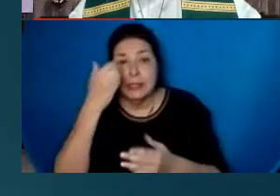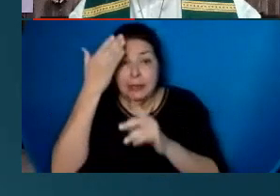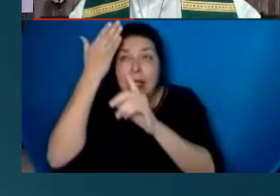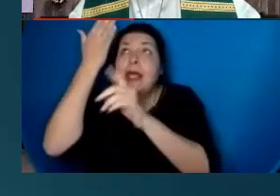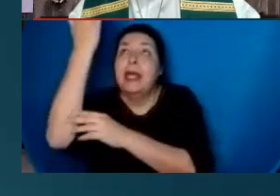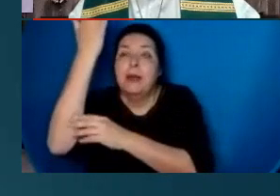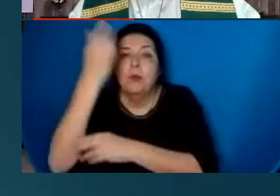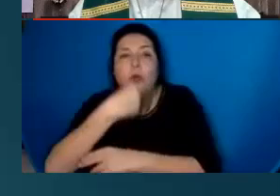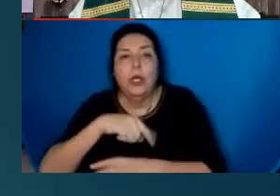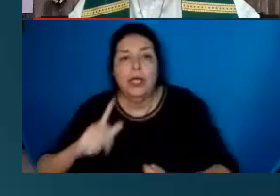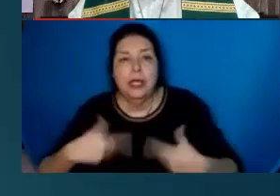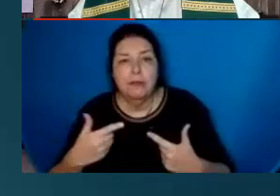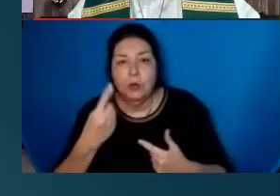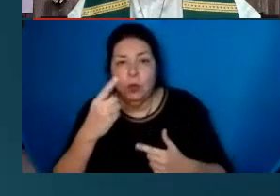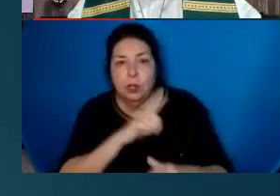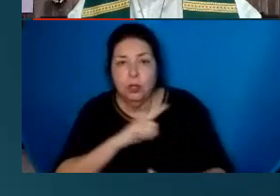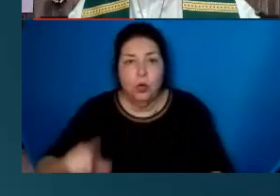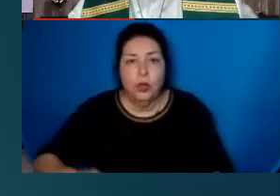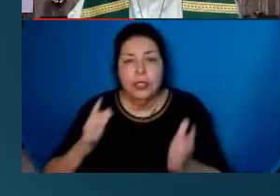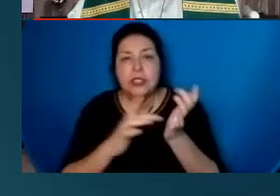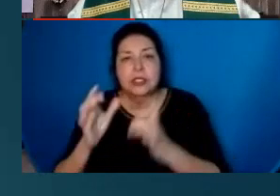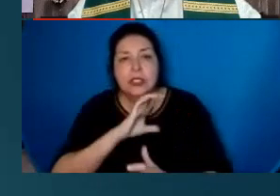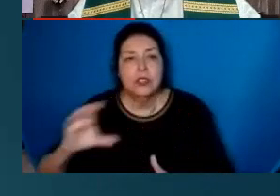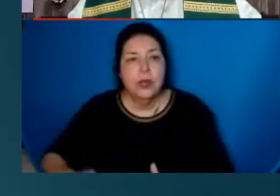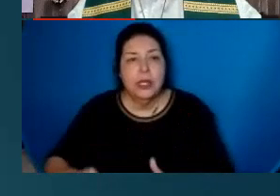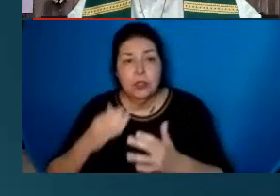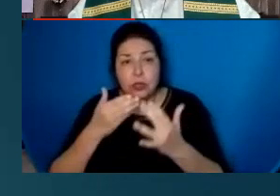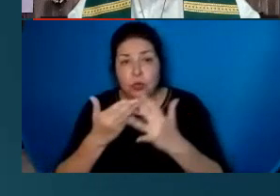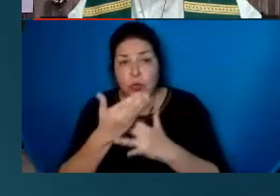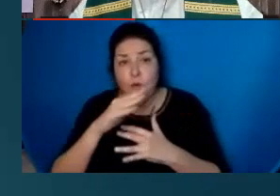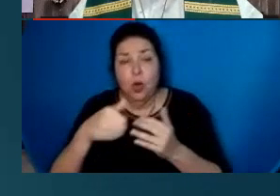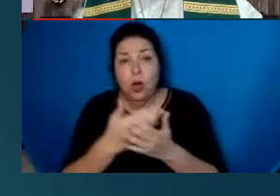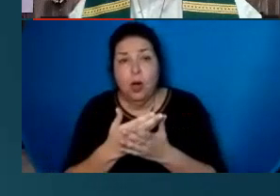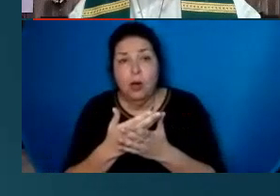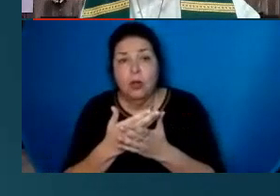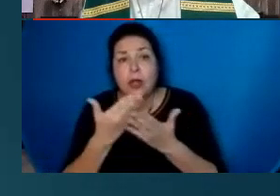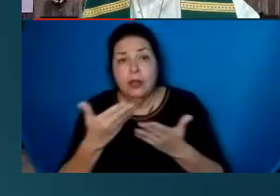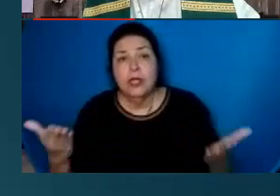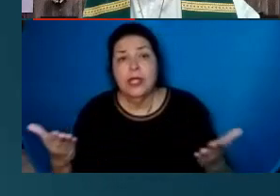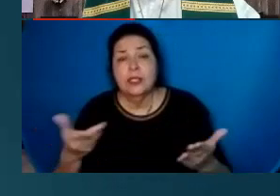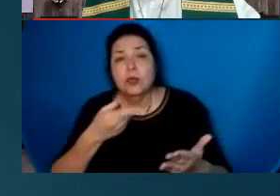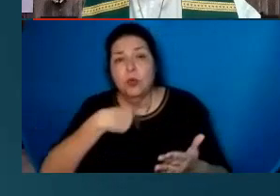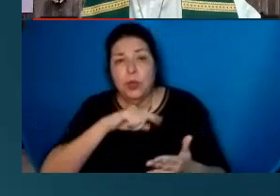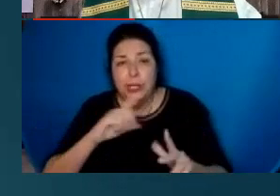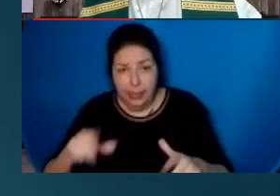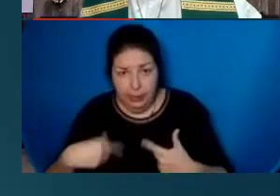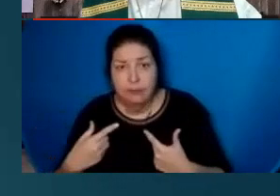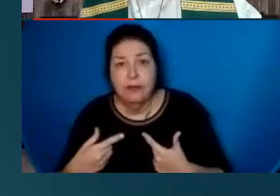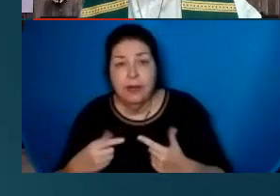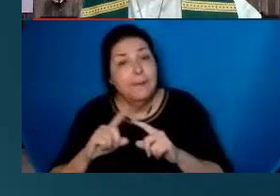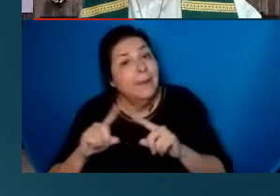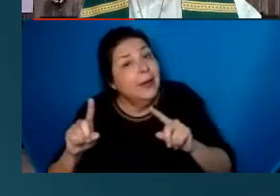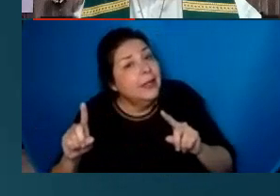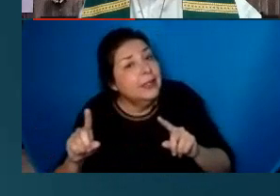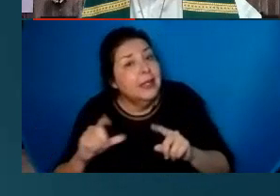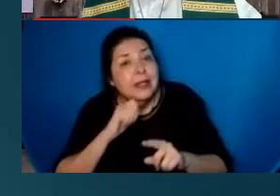one Lord, Jesus Christ, through whom all things and through whom we exist. However,